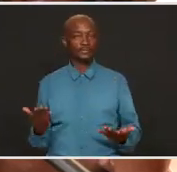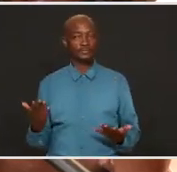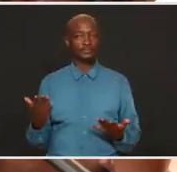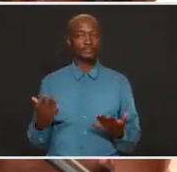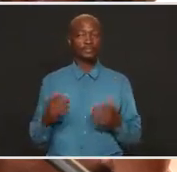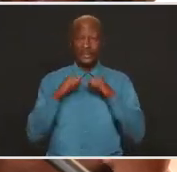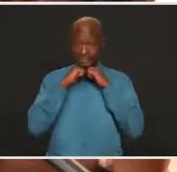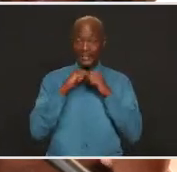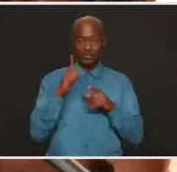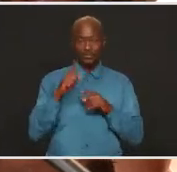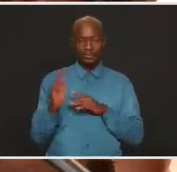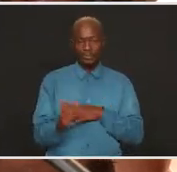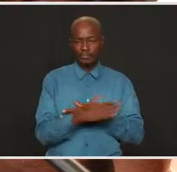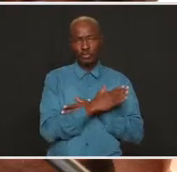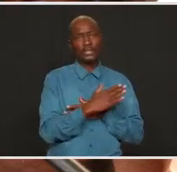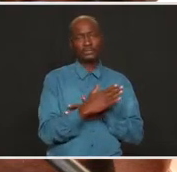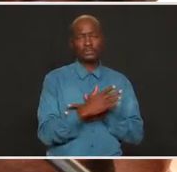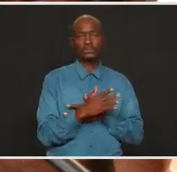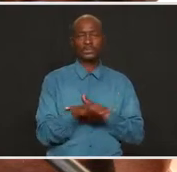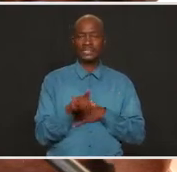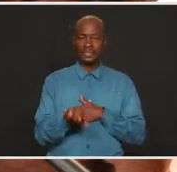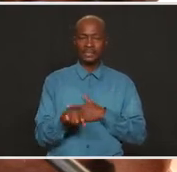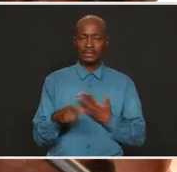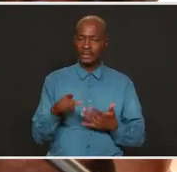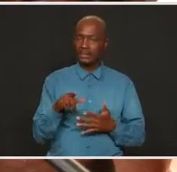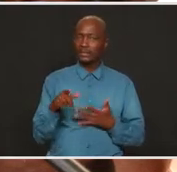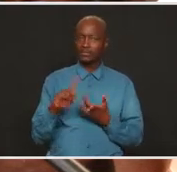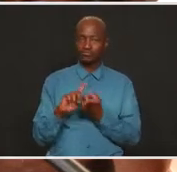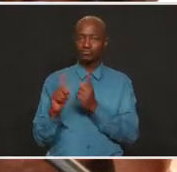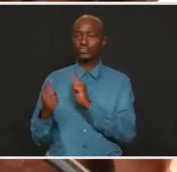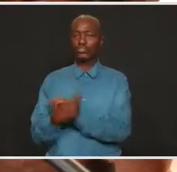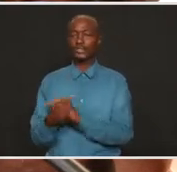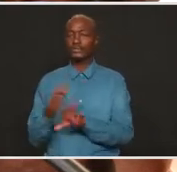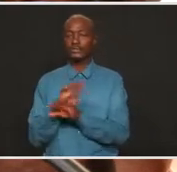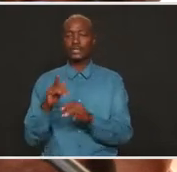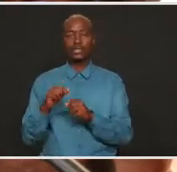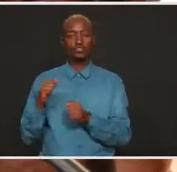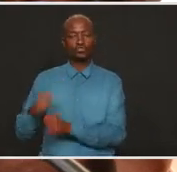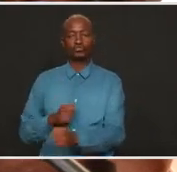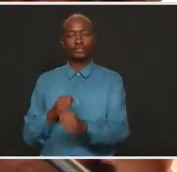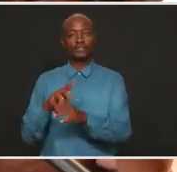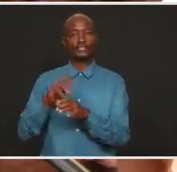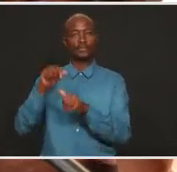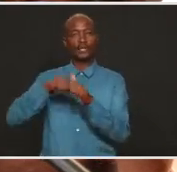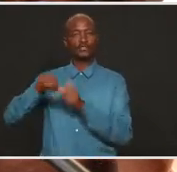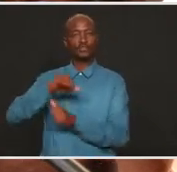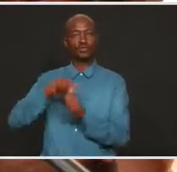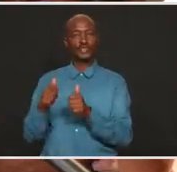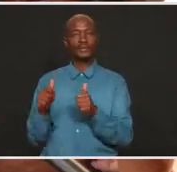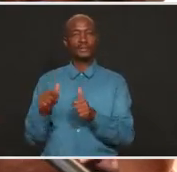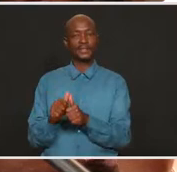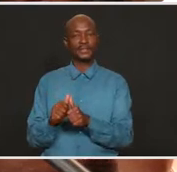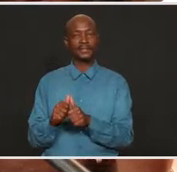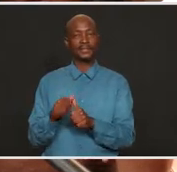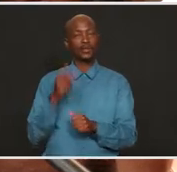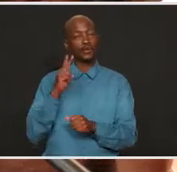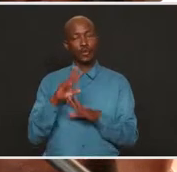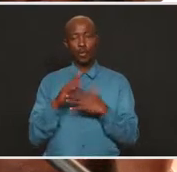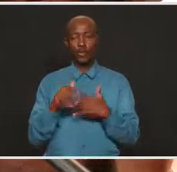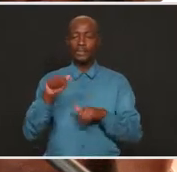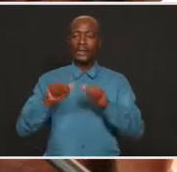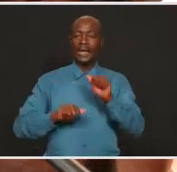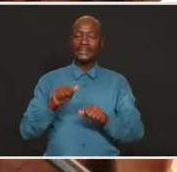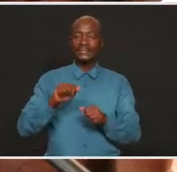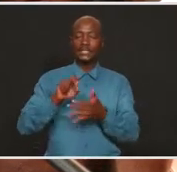be pushed out of the picture and their place taken by strategic and social Partners who will be assessing